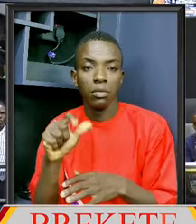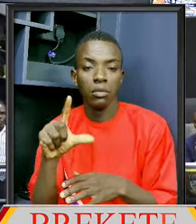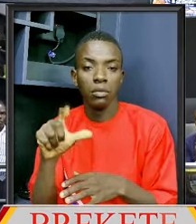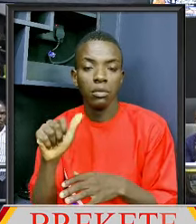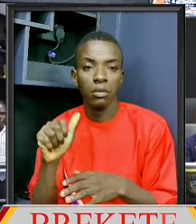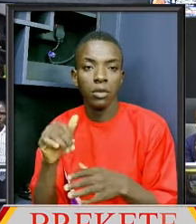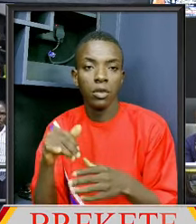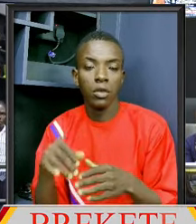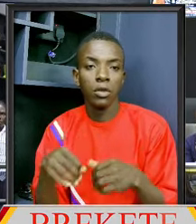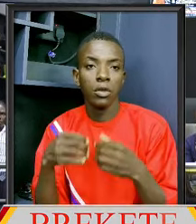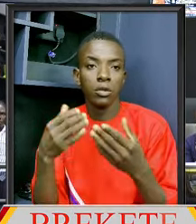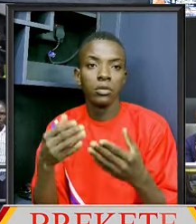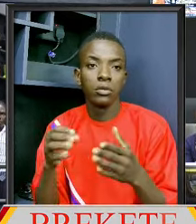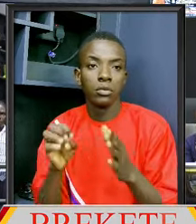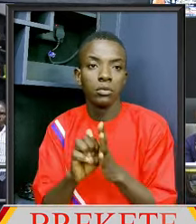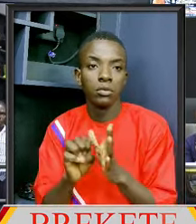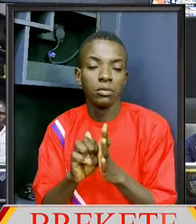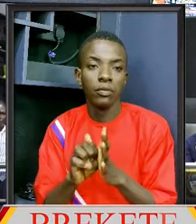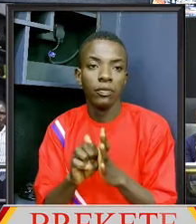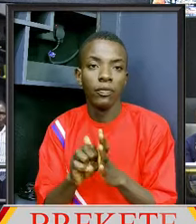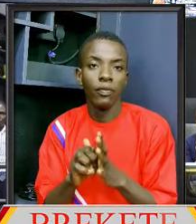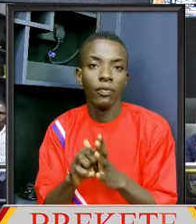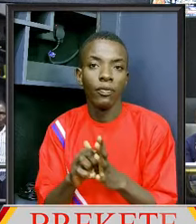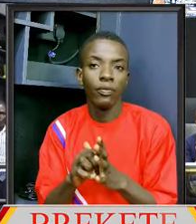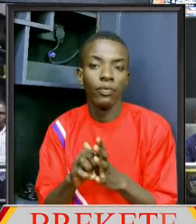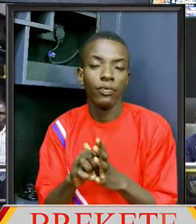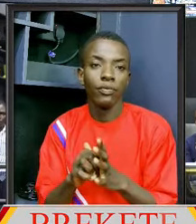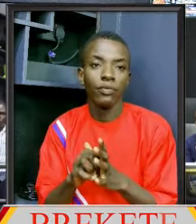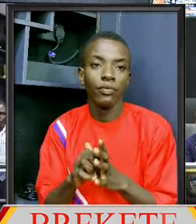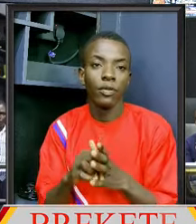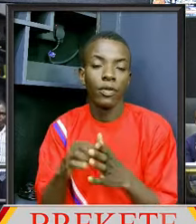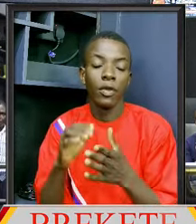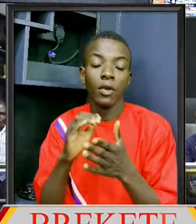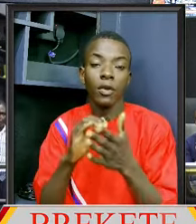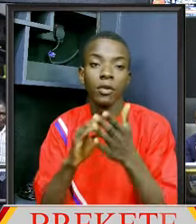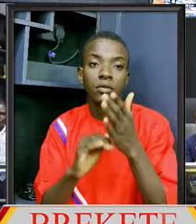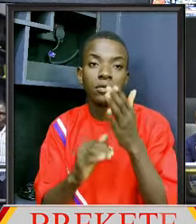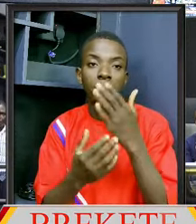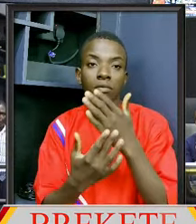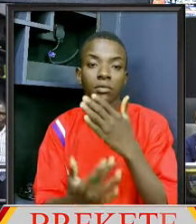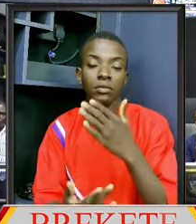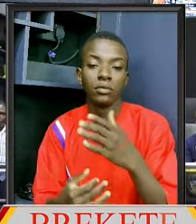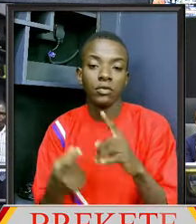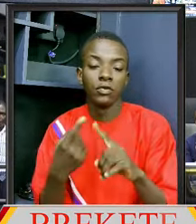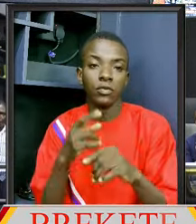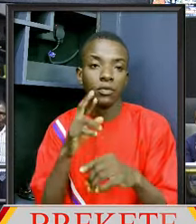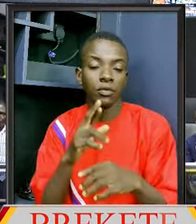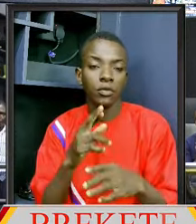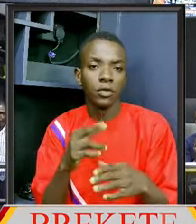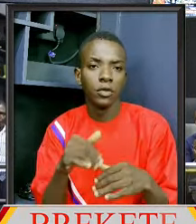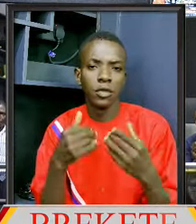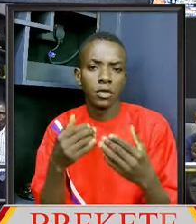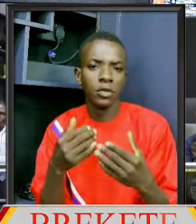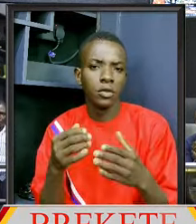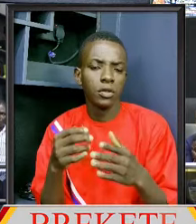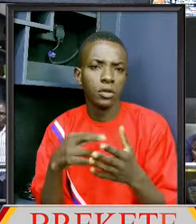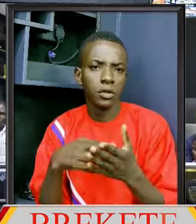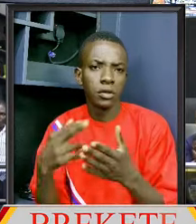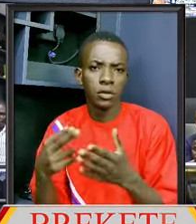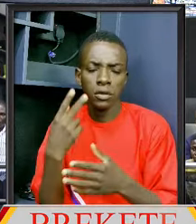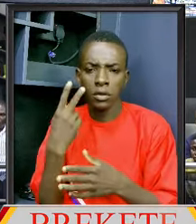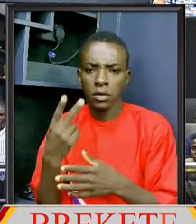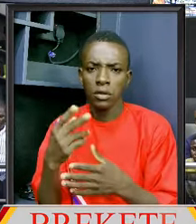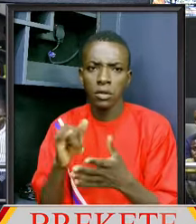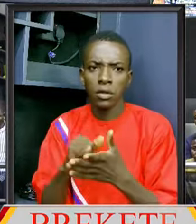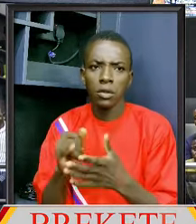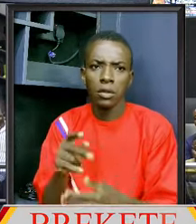Me, for example, Naima they give. So they draw blood from me, draw from her. When I can't collect result, I can't see,